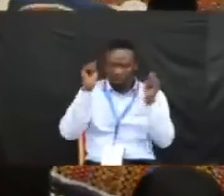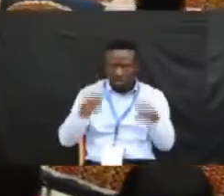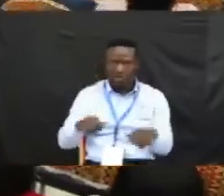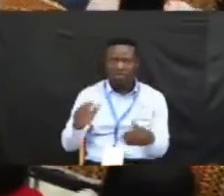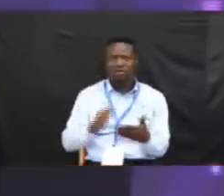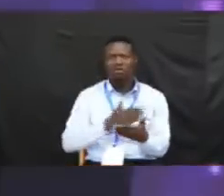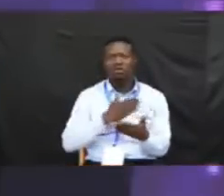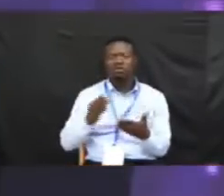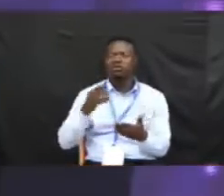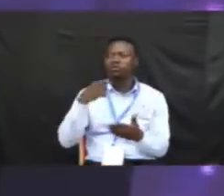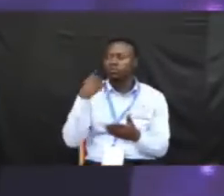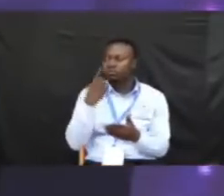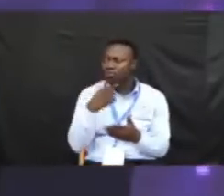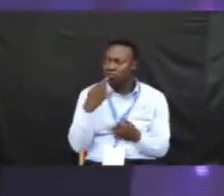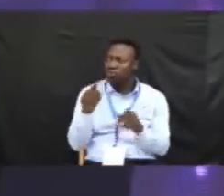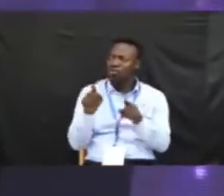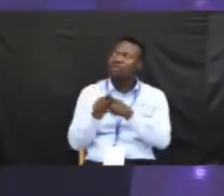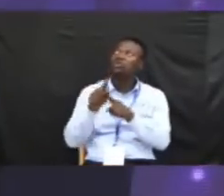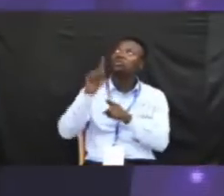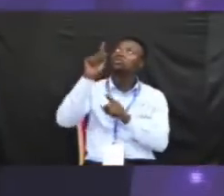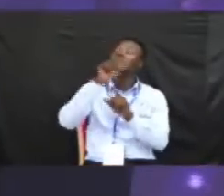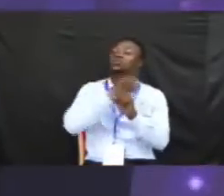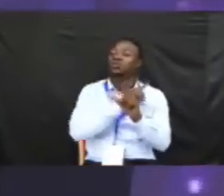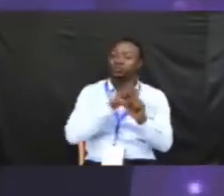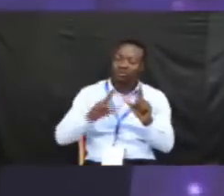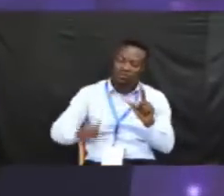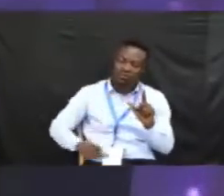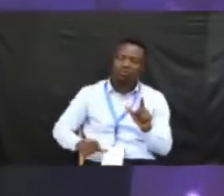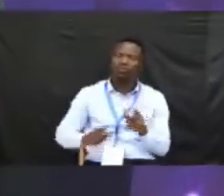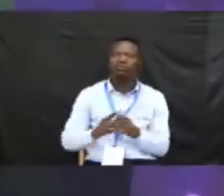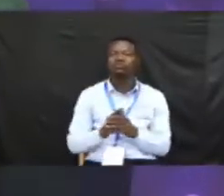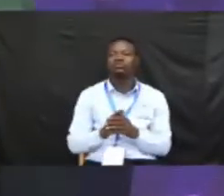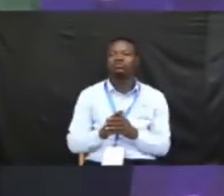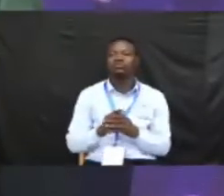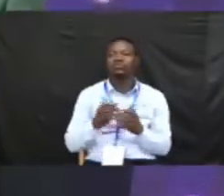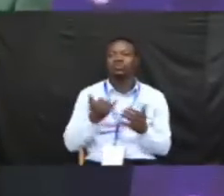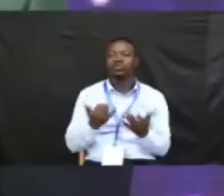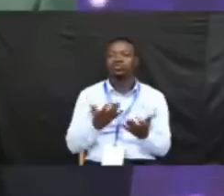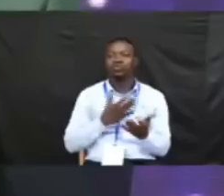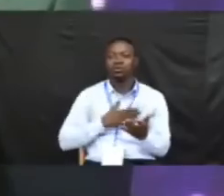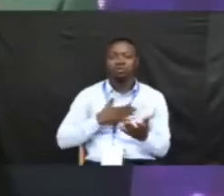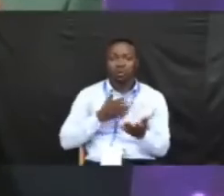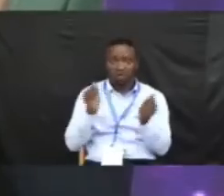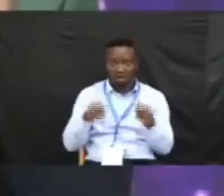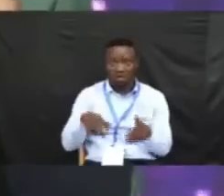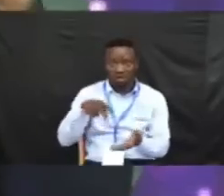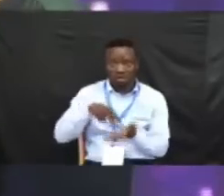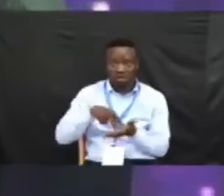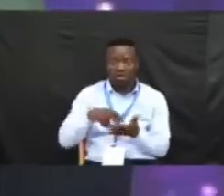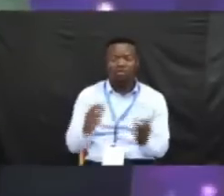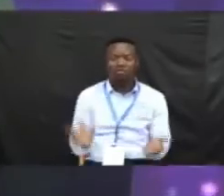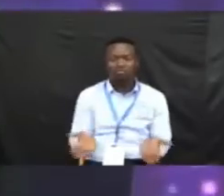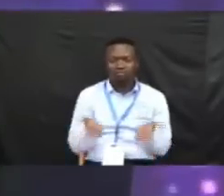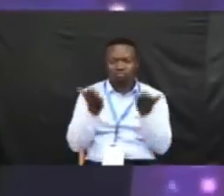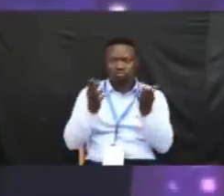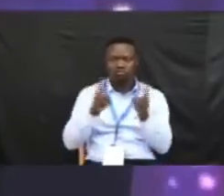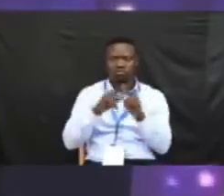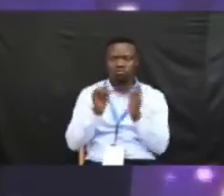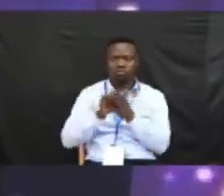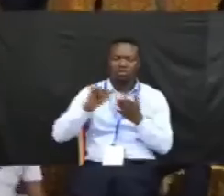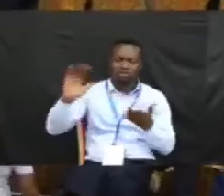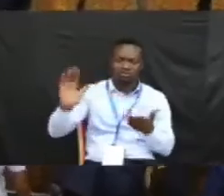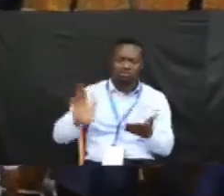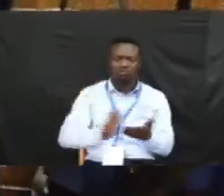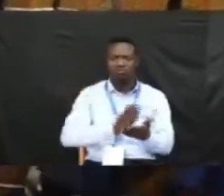sing. Who is like you? Oh God. I want to humbly ask if you can rise so that we can sing this